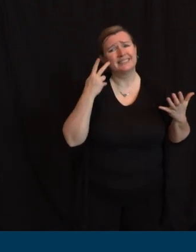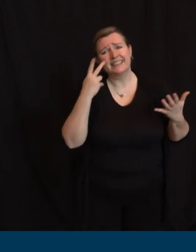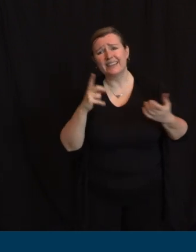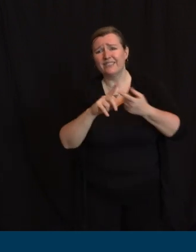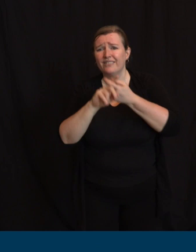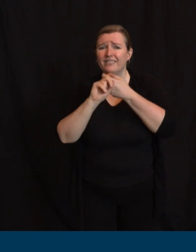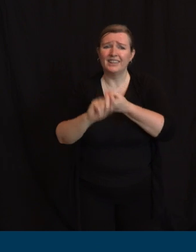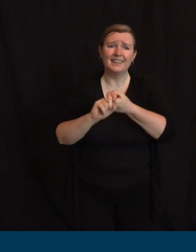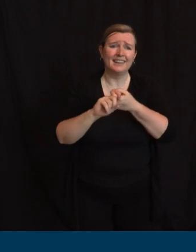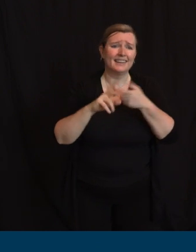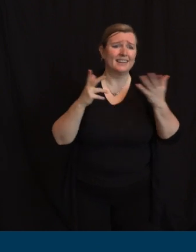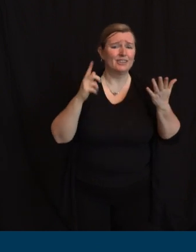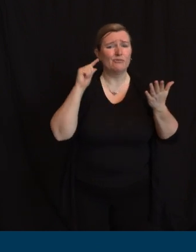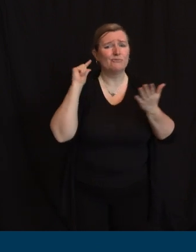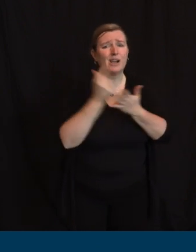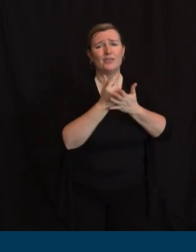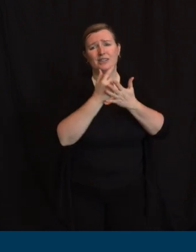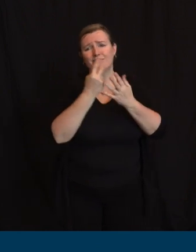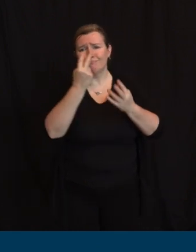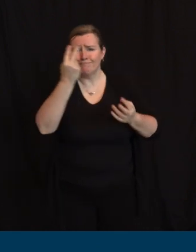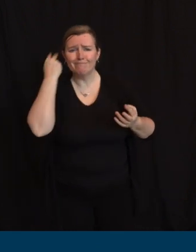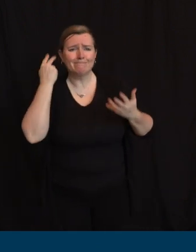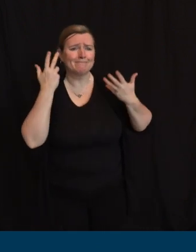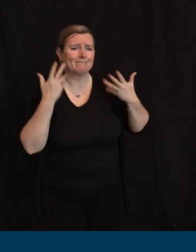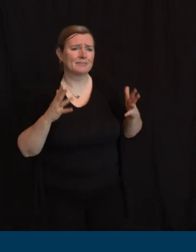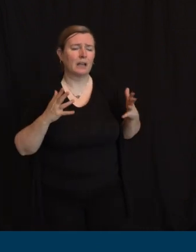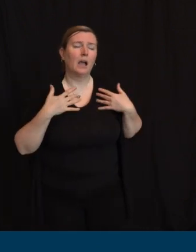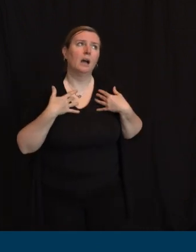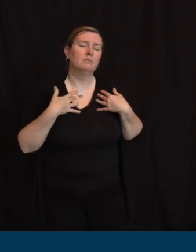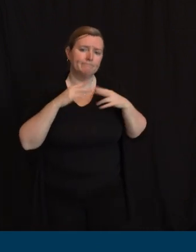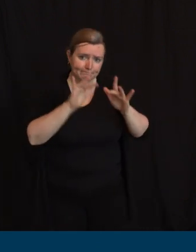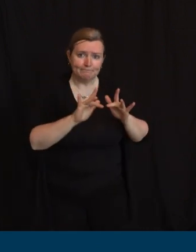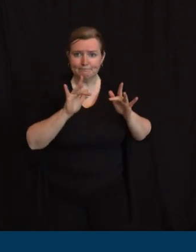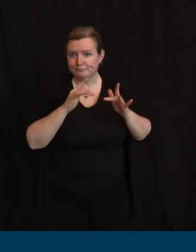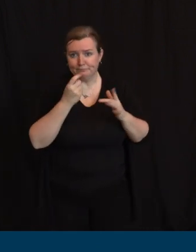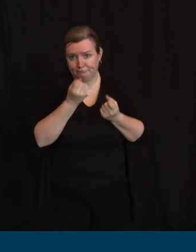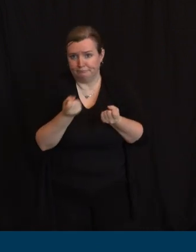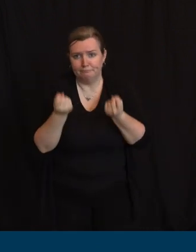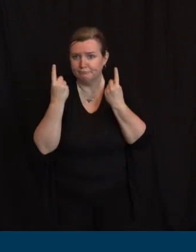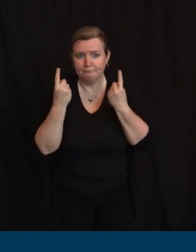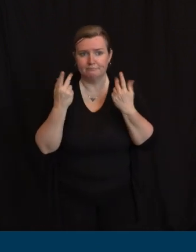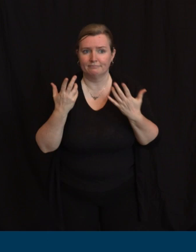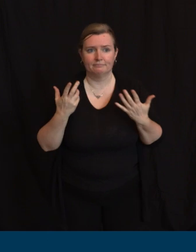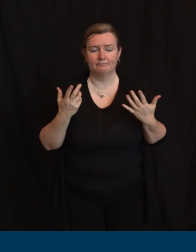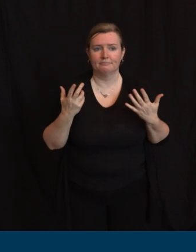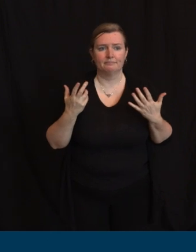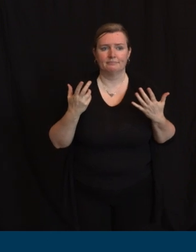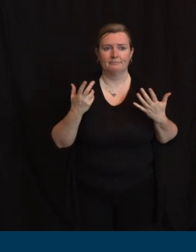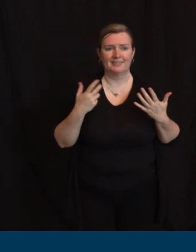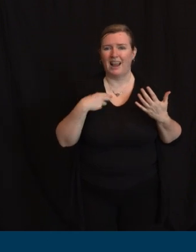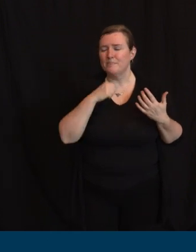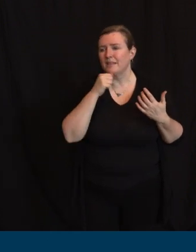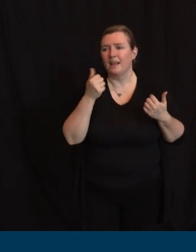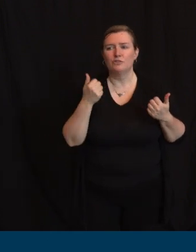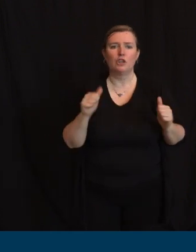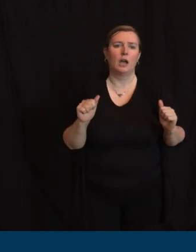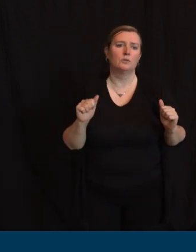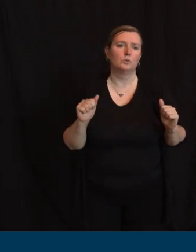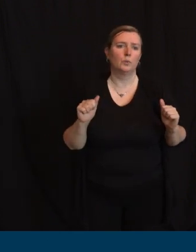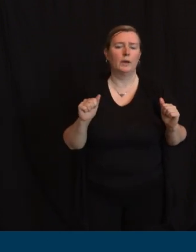sympathy. Please know that we're not in any way, shape, or form trying to be Dr. No